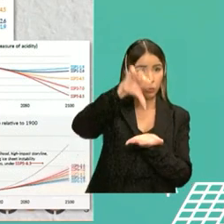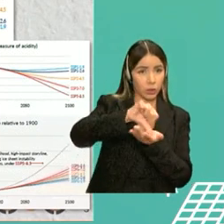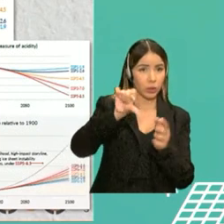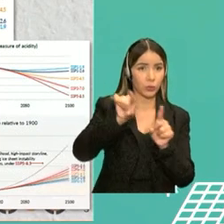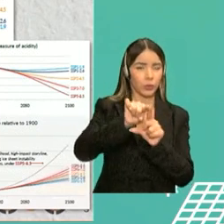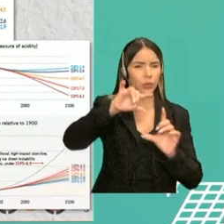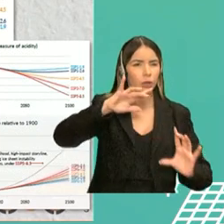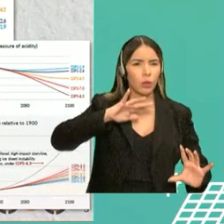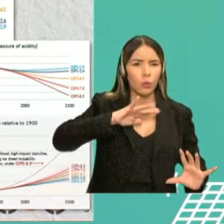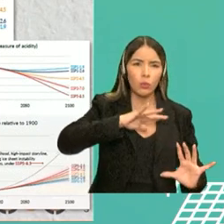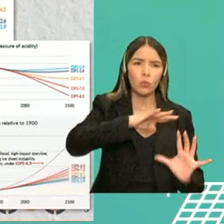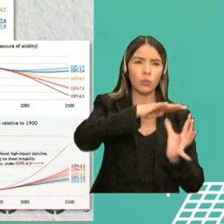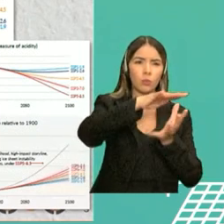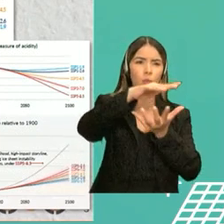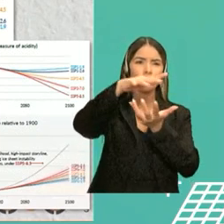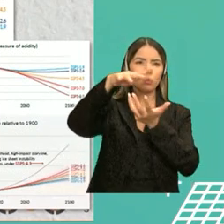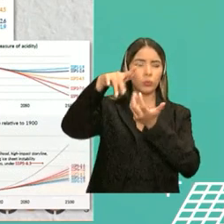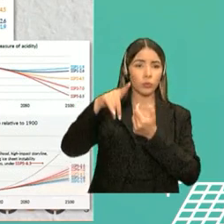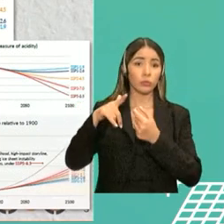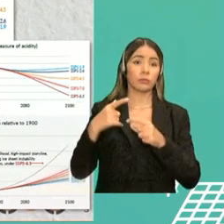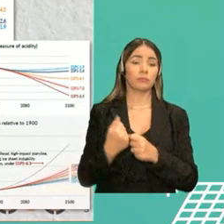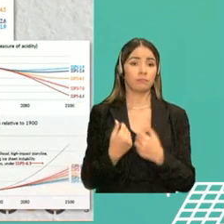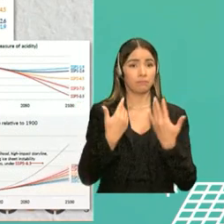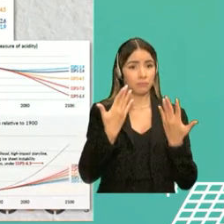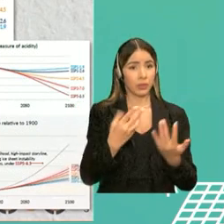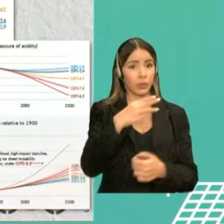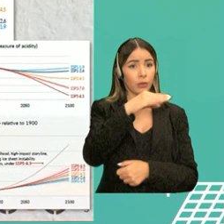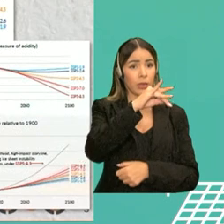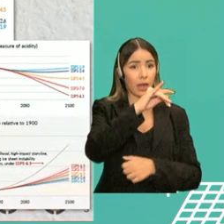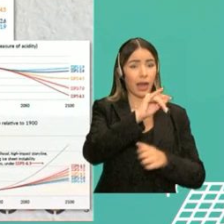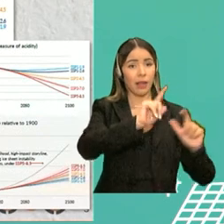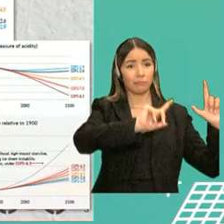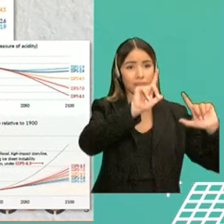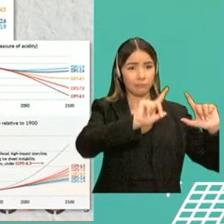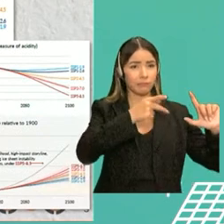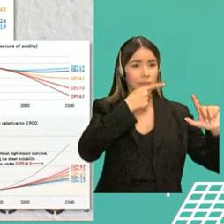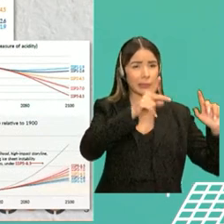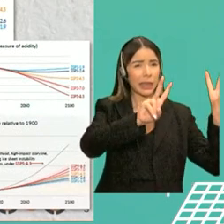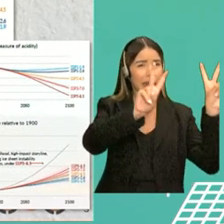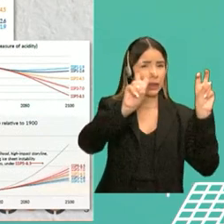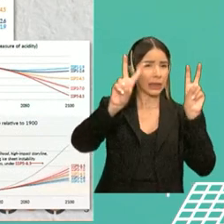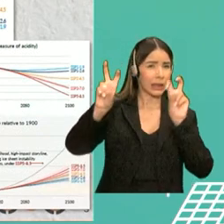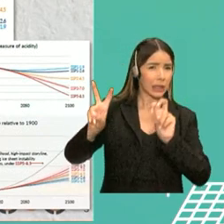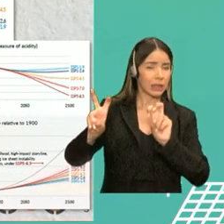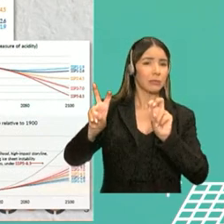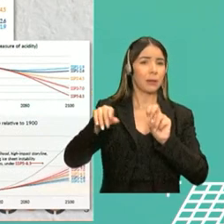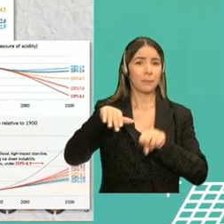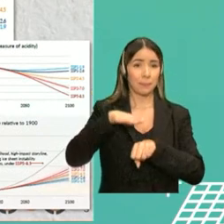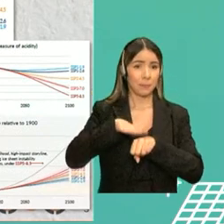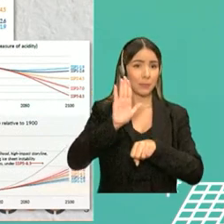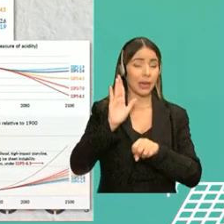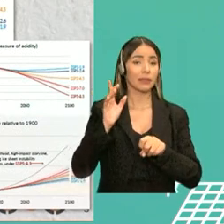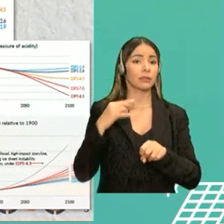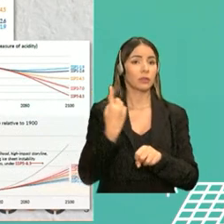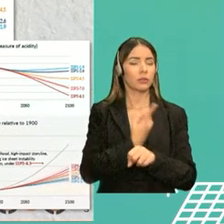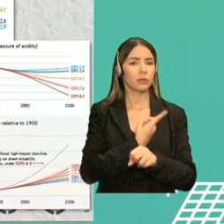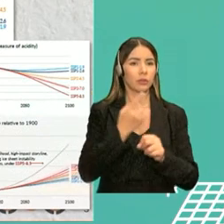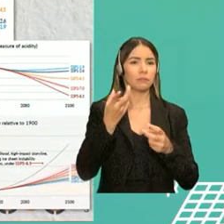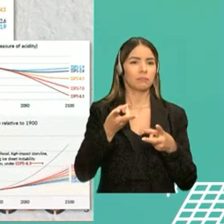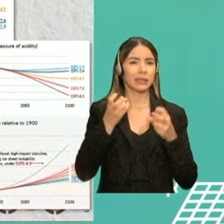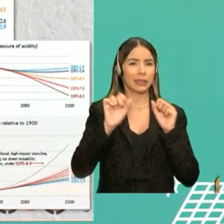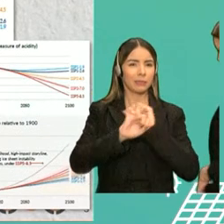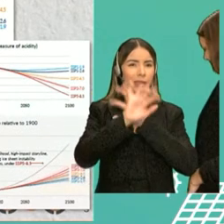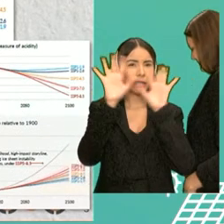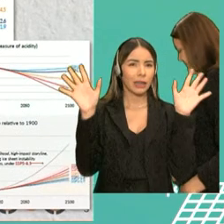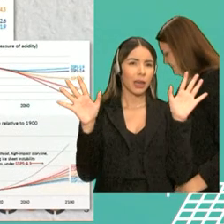So media is dealing with each day more dealing with this theme. The effects are